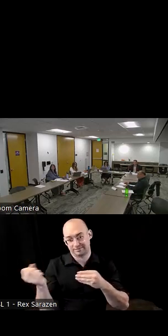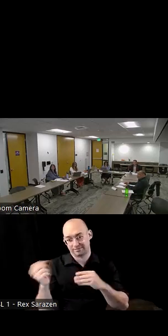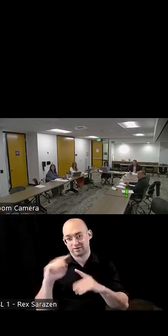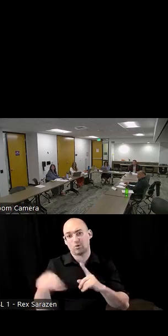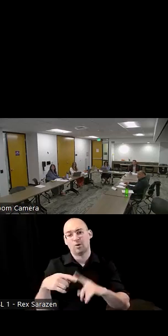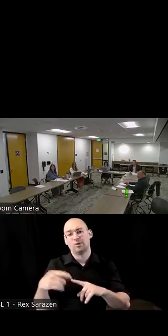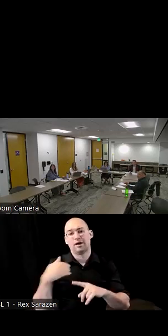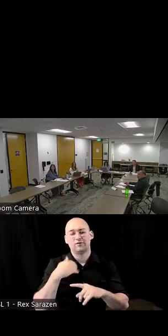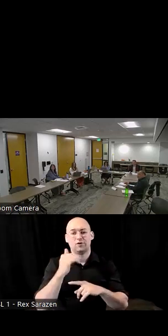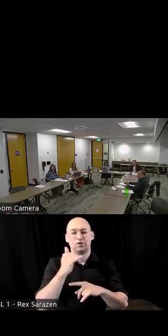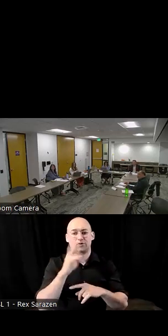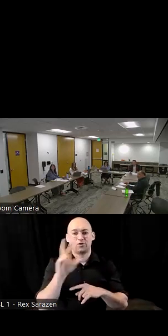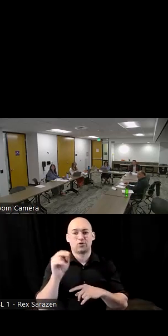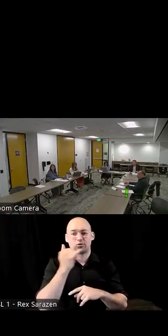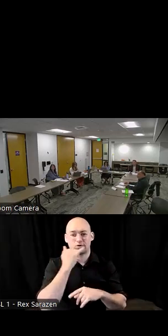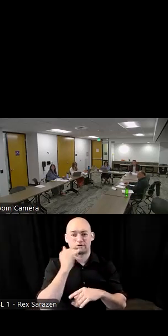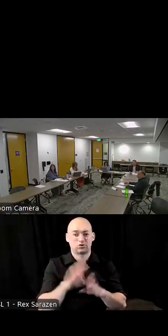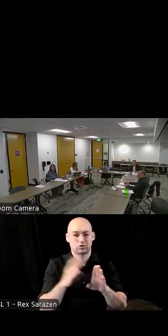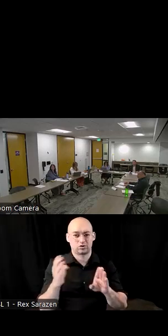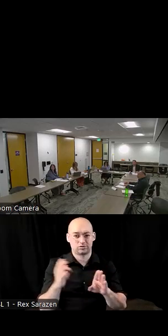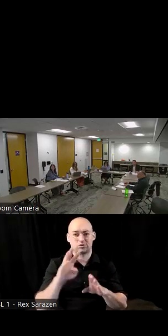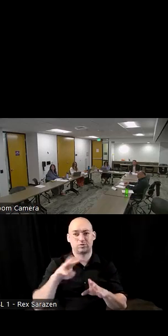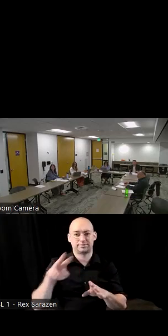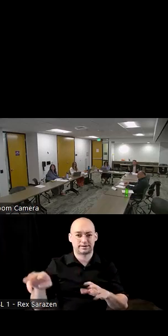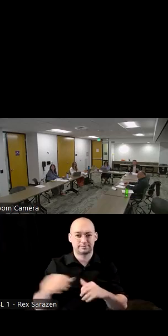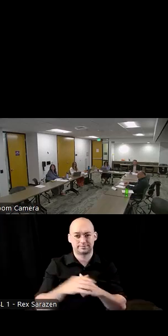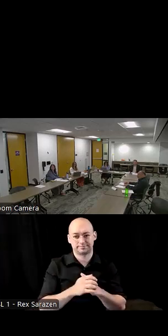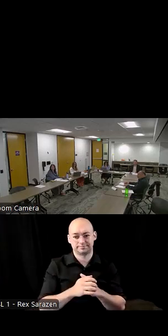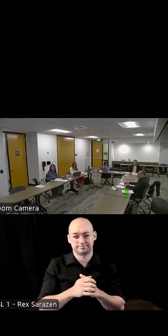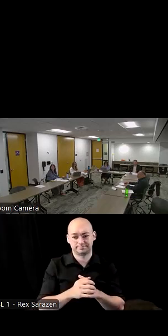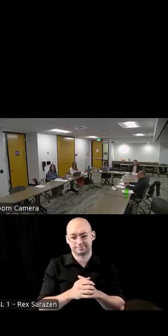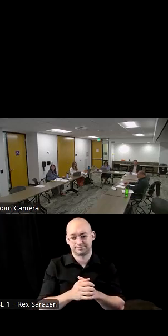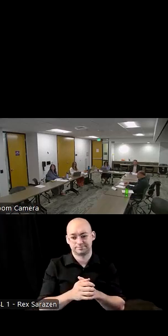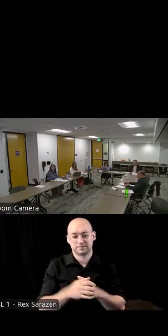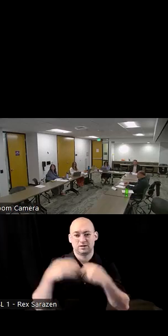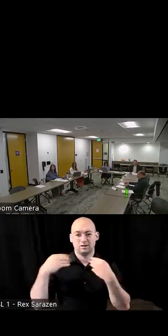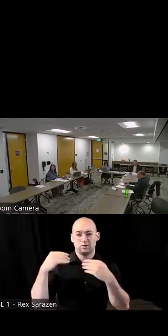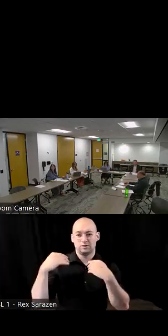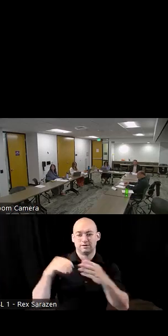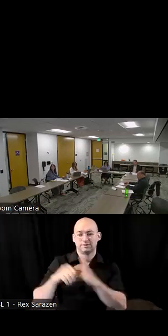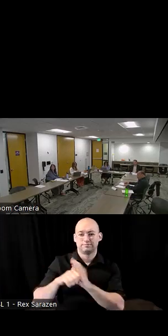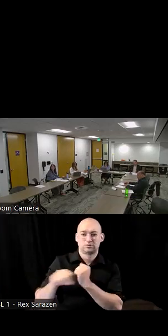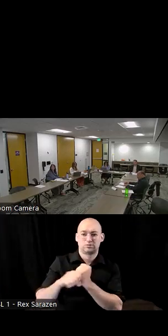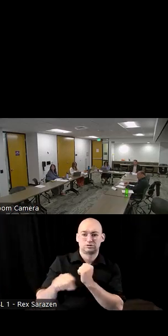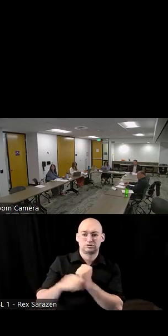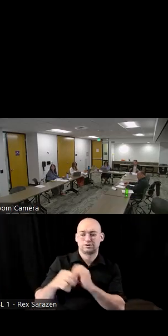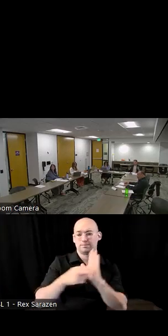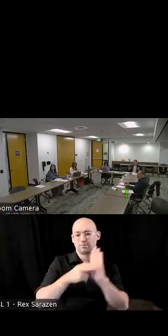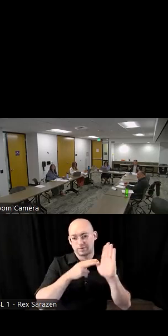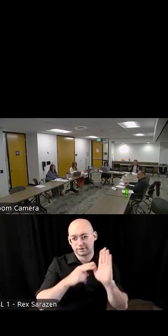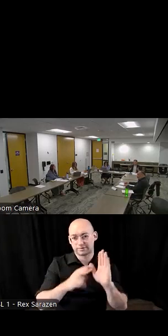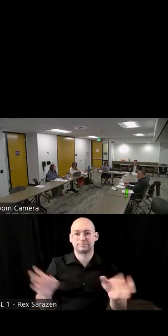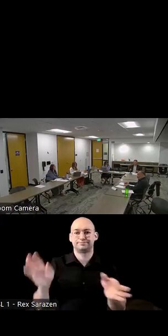up and running. All right, next slide. And then marketing, branding, and outreach. Again, you can build a